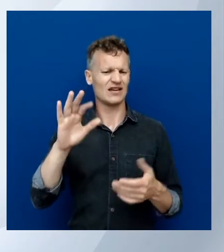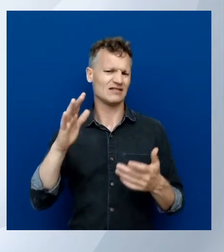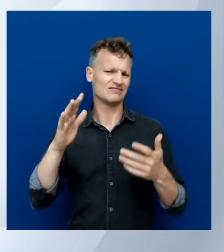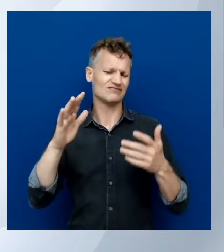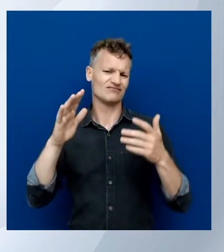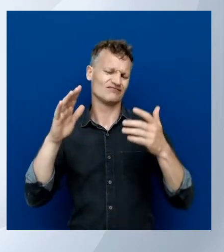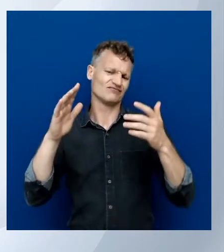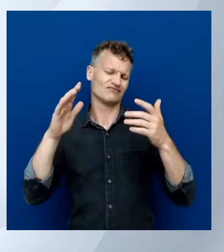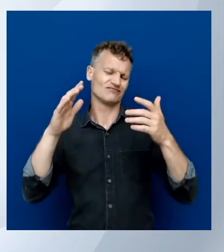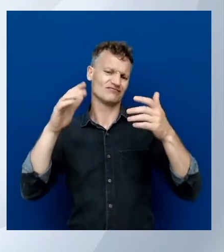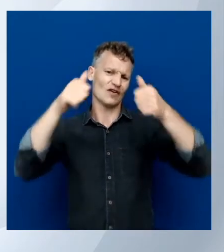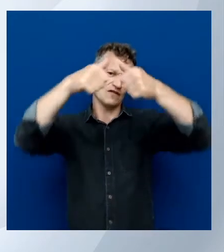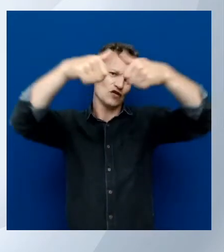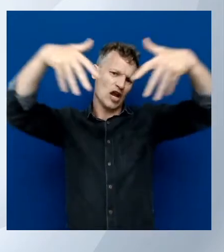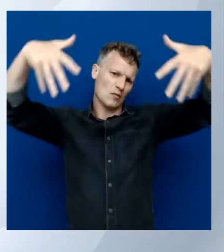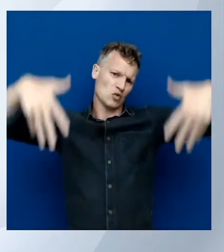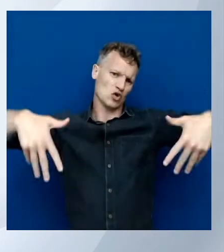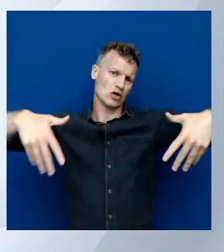It's called Open